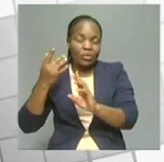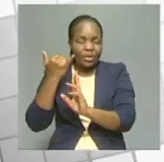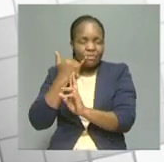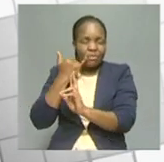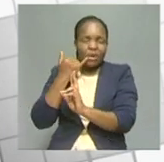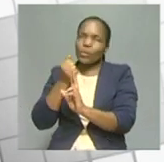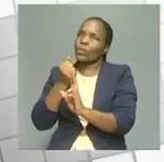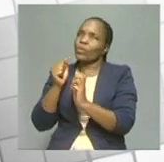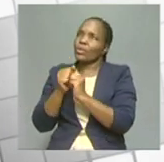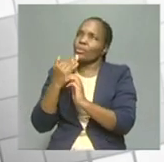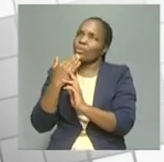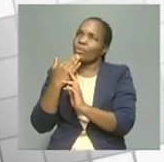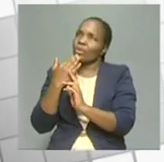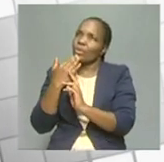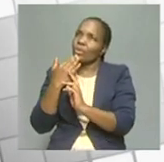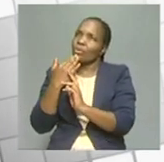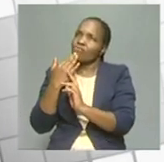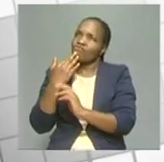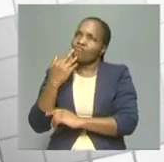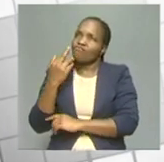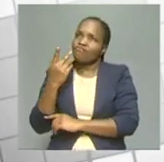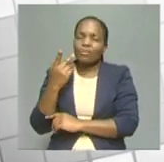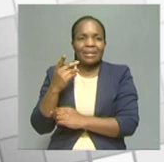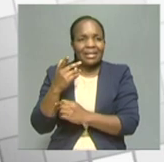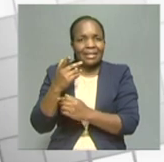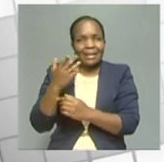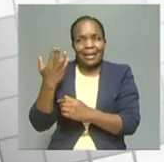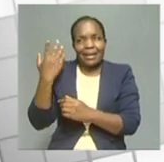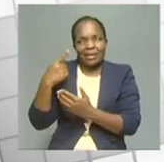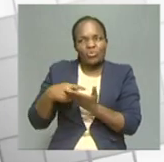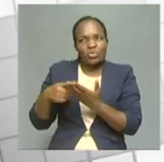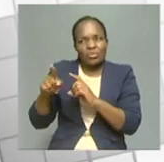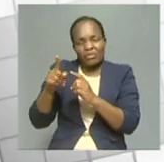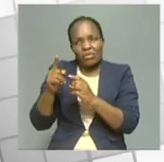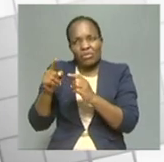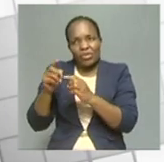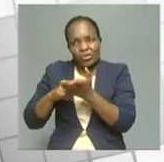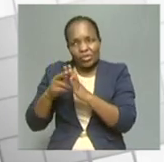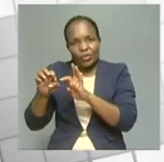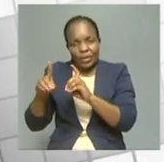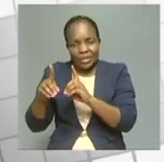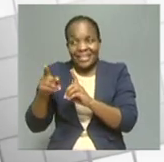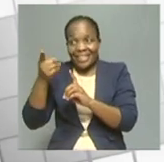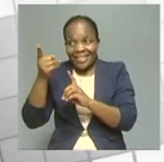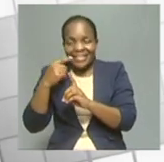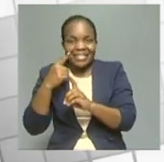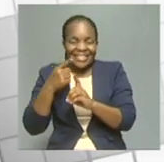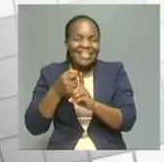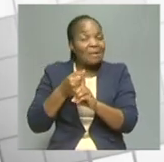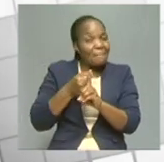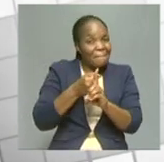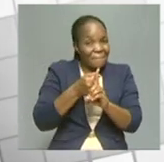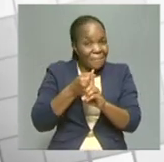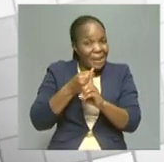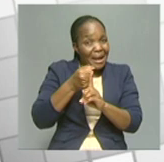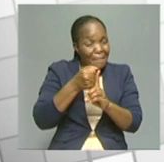to the Education Authorities sometimes last week. Although efforts are being made for them to